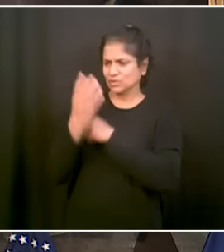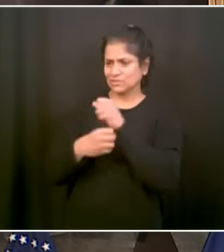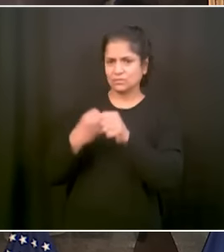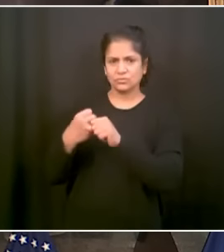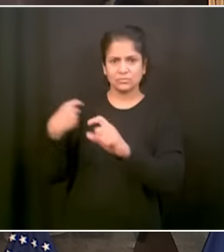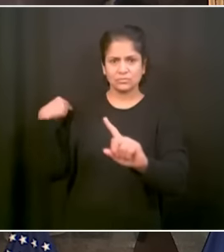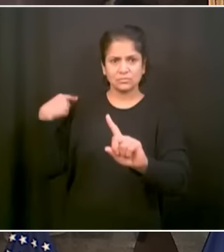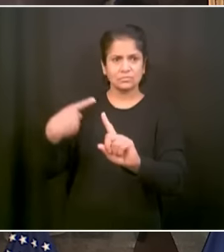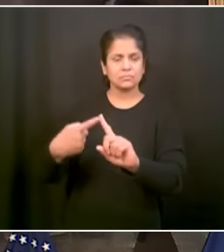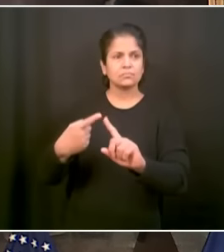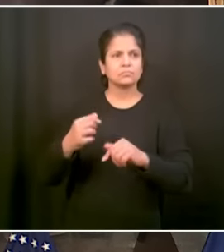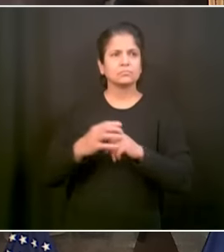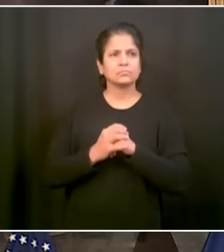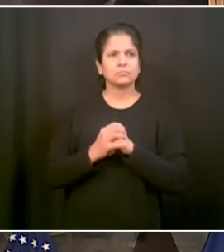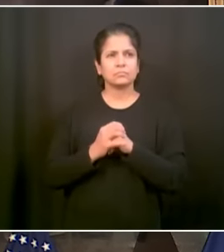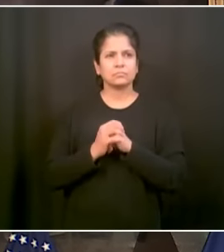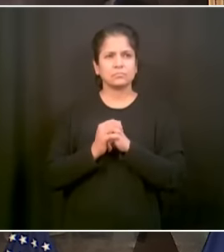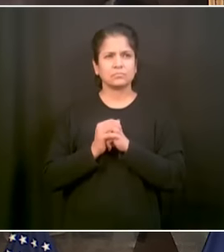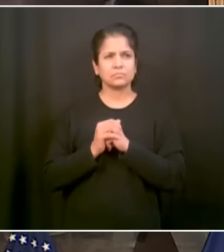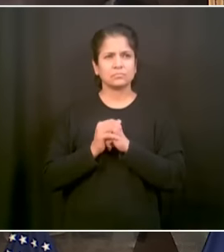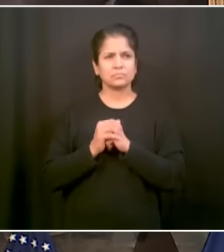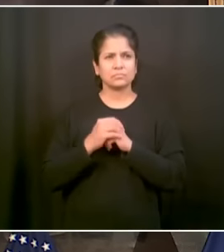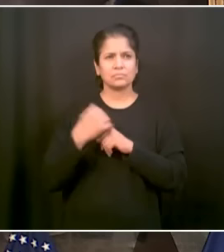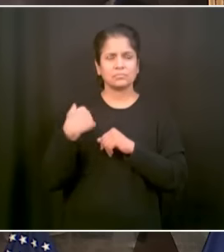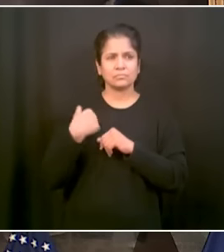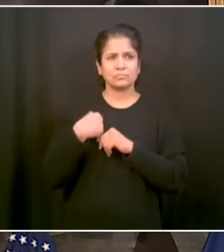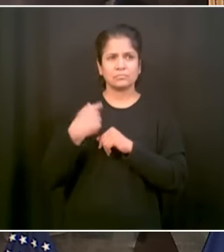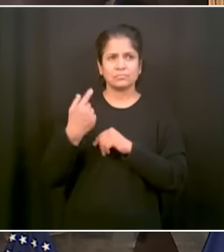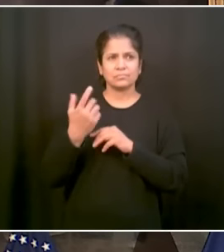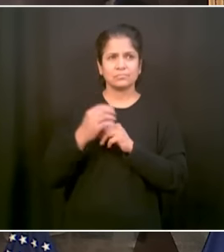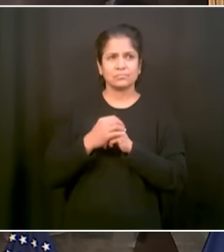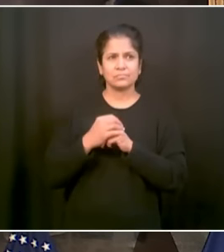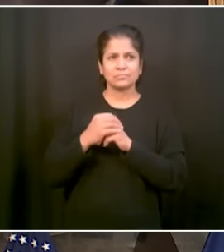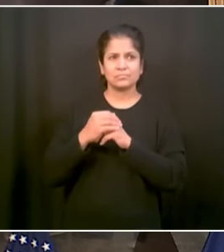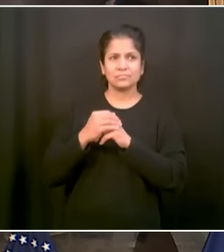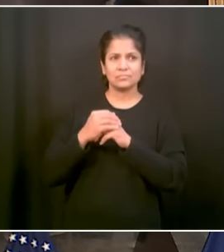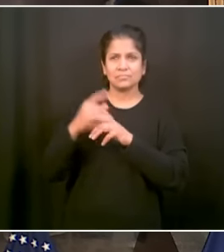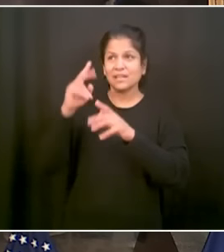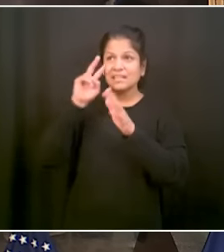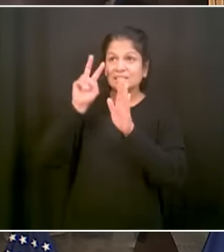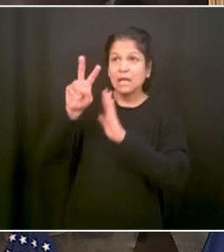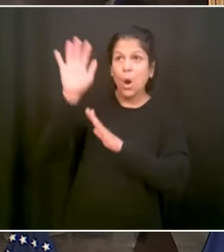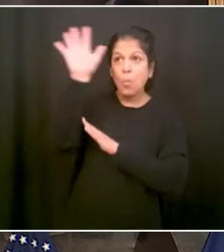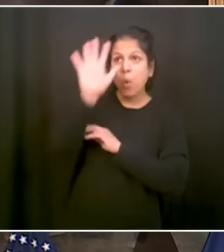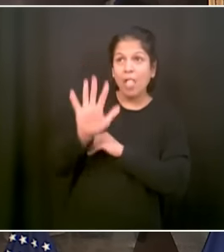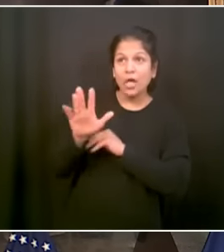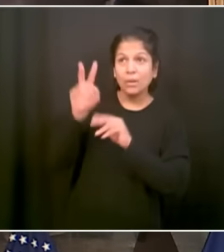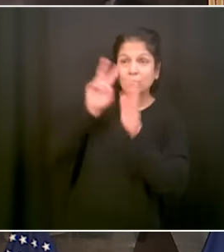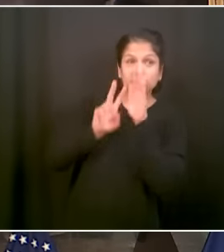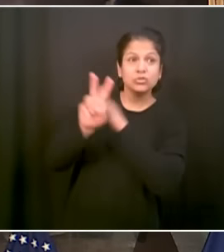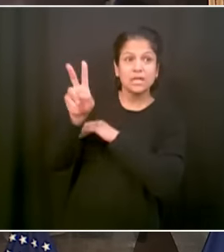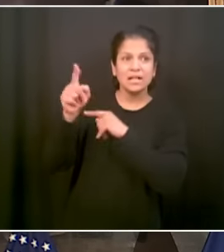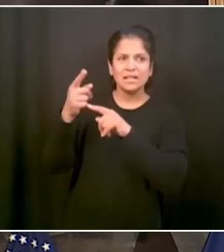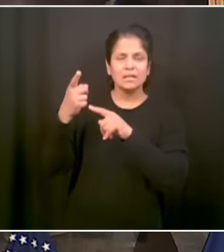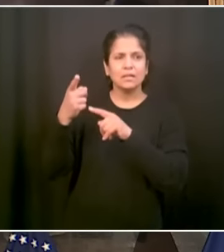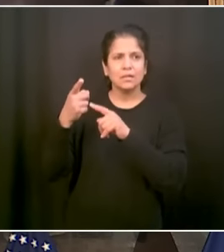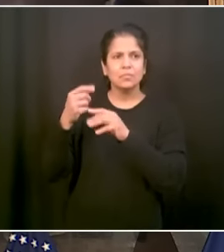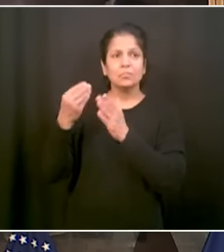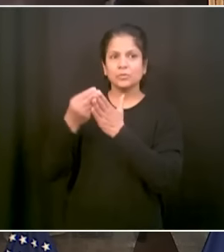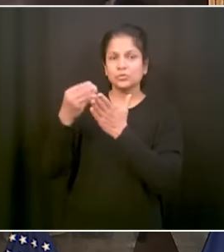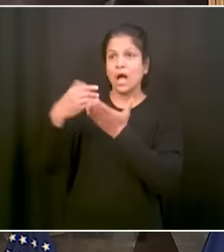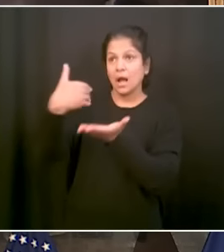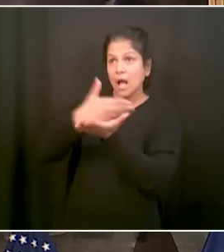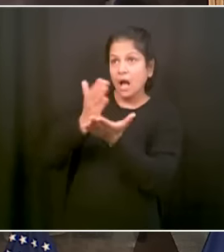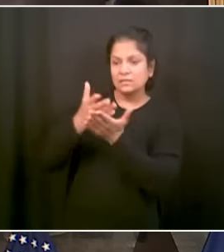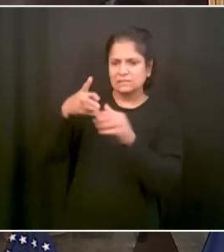get a version of, from the administration, we have to make cuts. And then the city council would come in and say, no, according to our analysis,